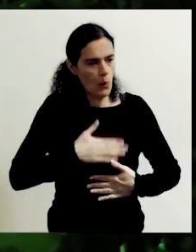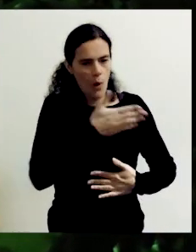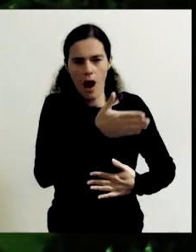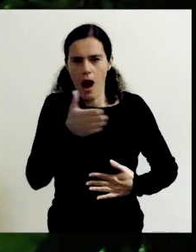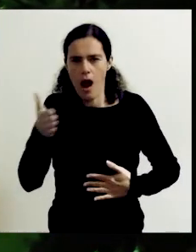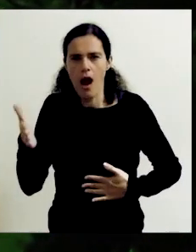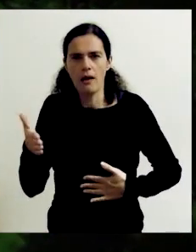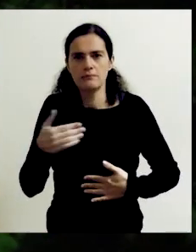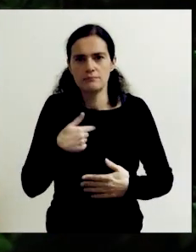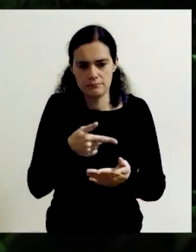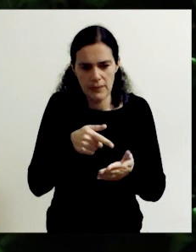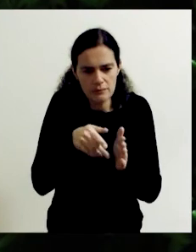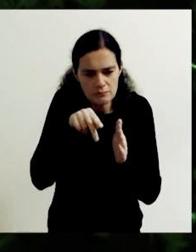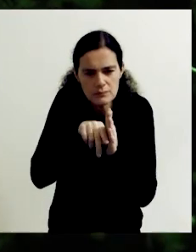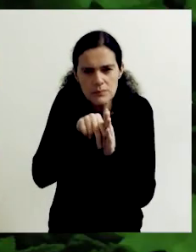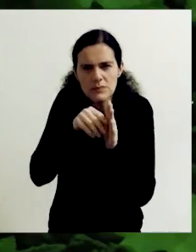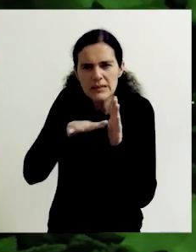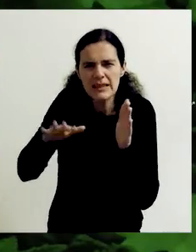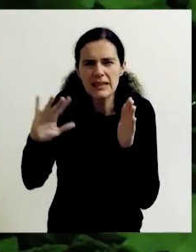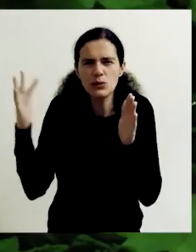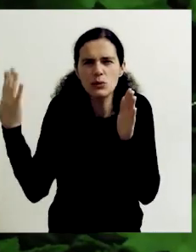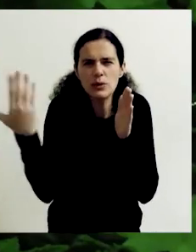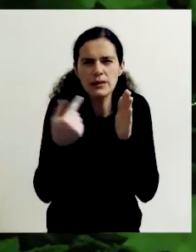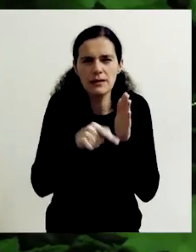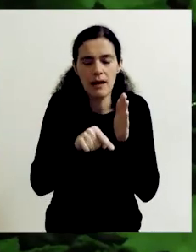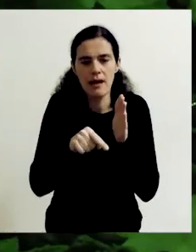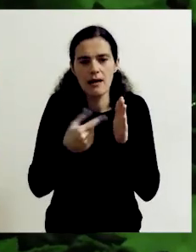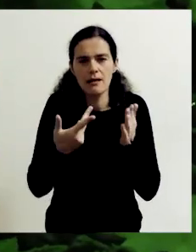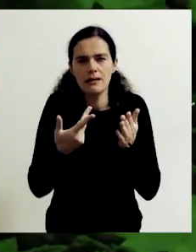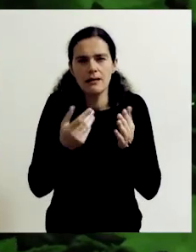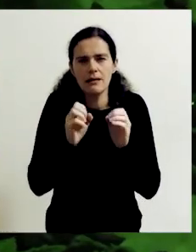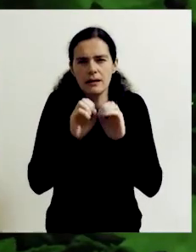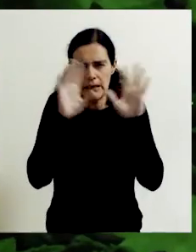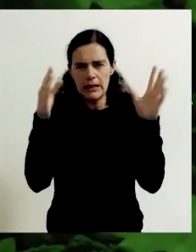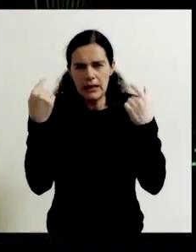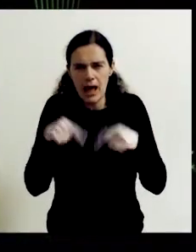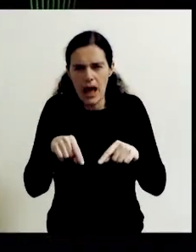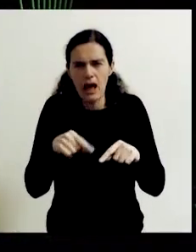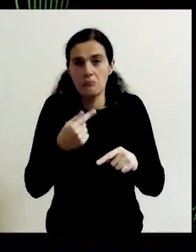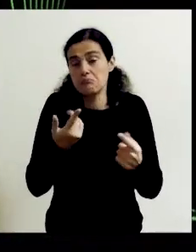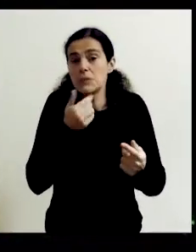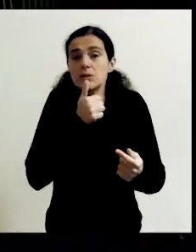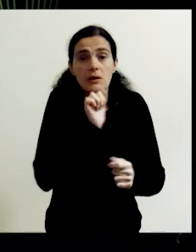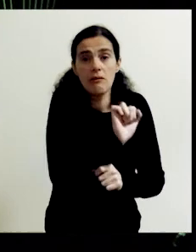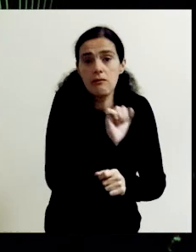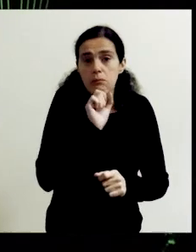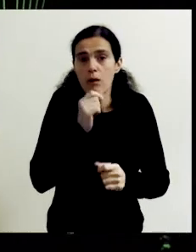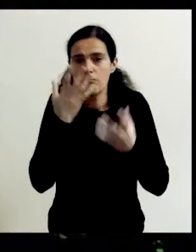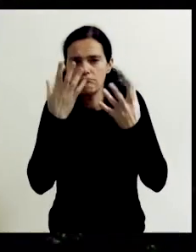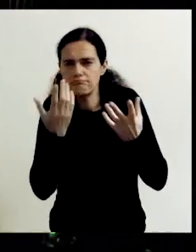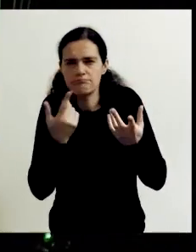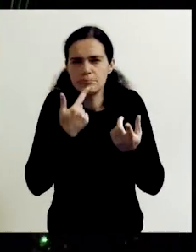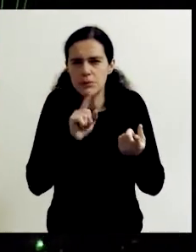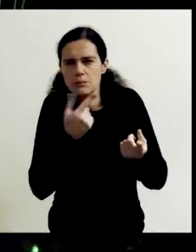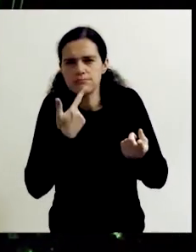this corpse, which is there on the floor, surrounded by nature. It's unclear, or it's clear, it's up